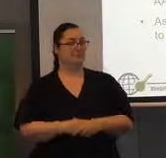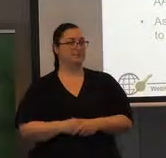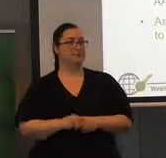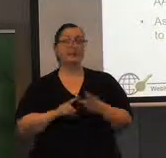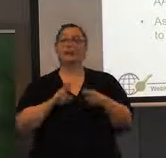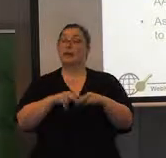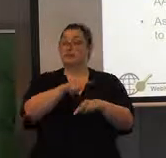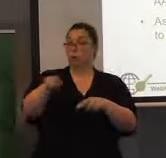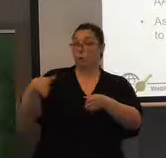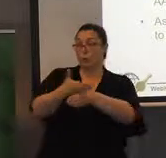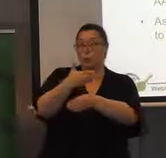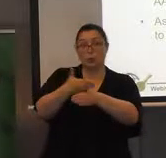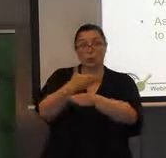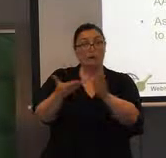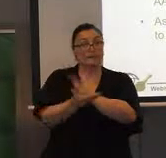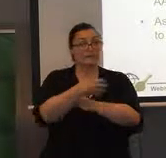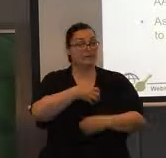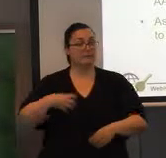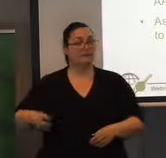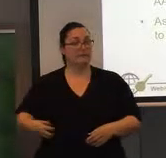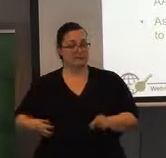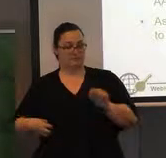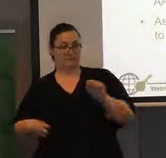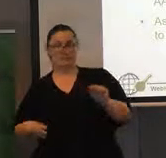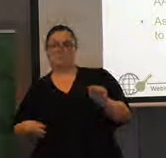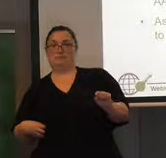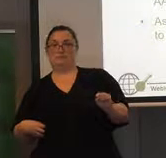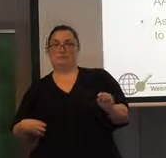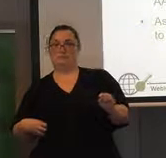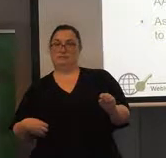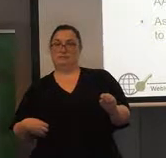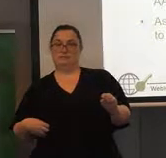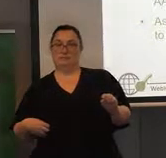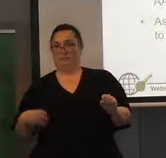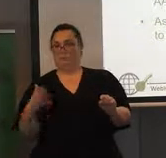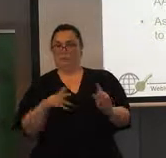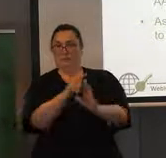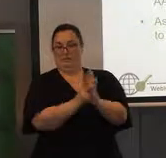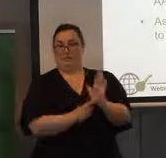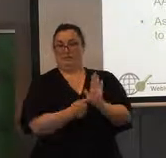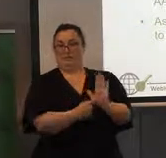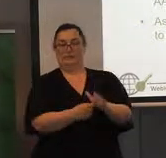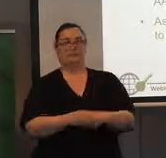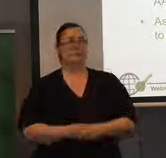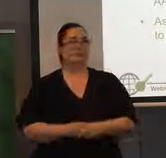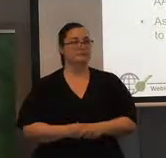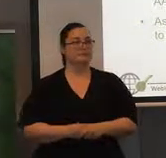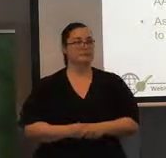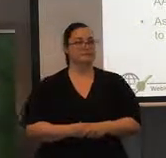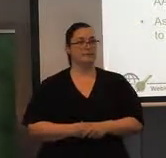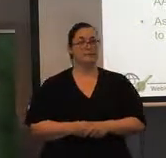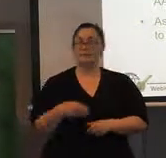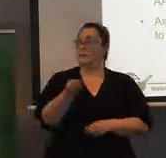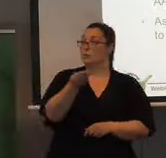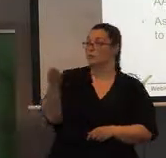as developers, doing work for government departments, this is often where this question will start to be addressed from. This is where you